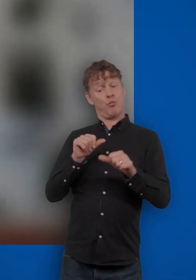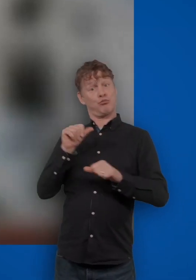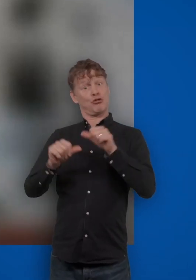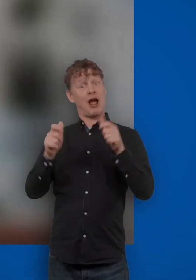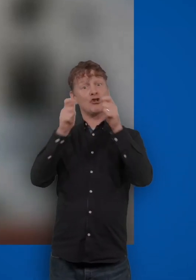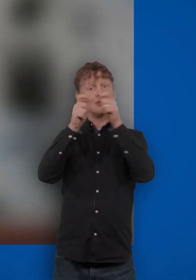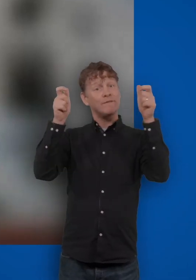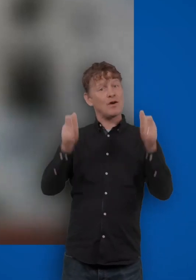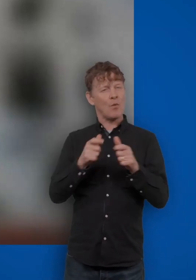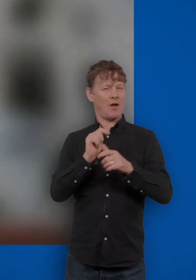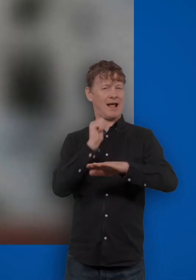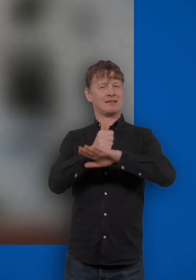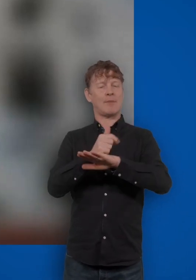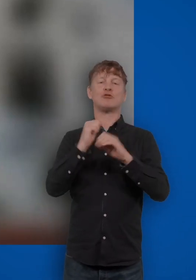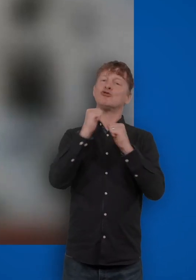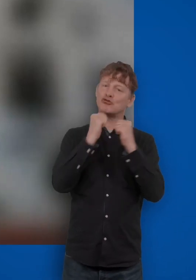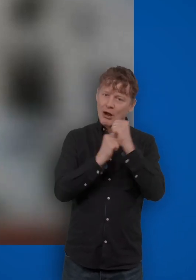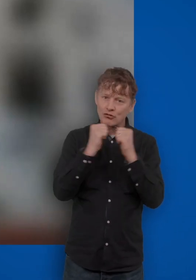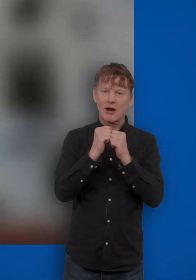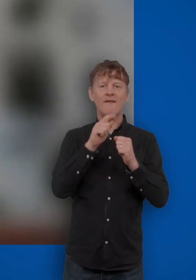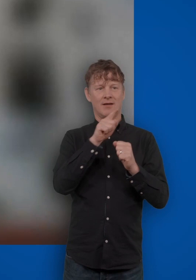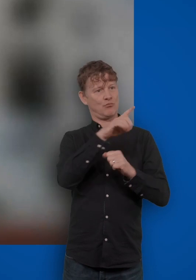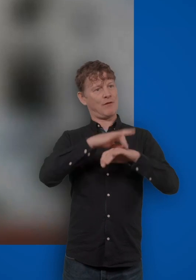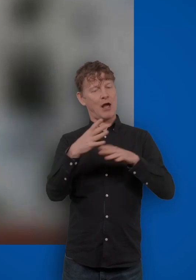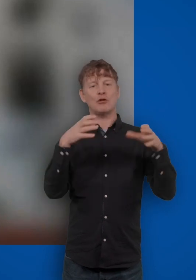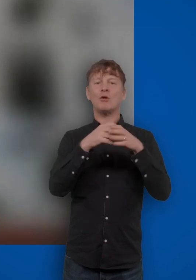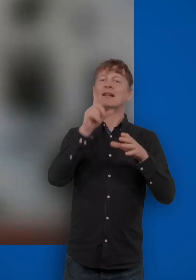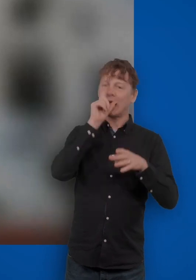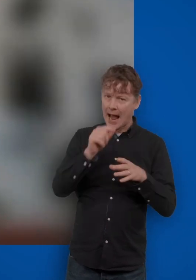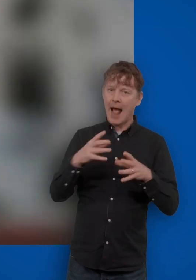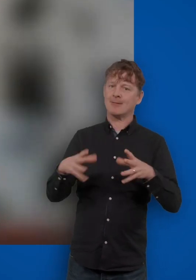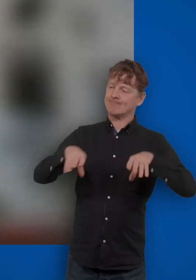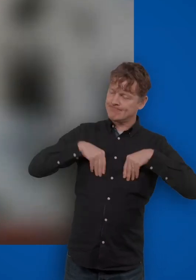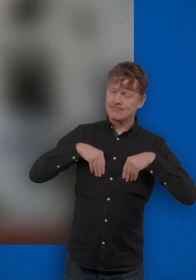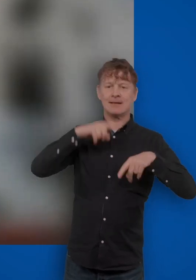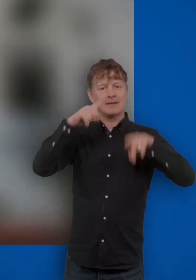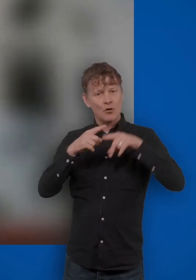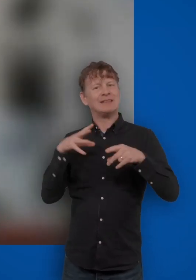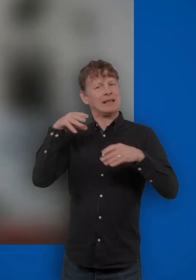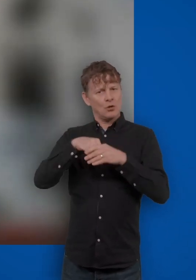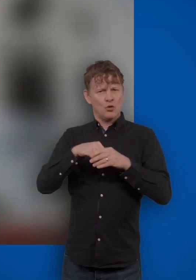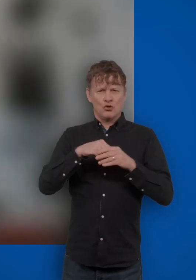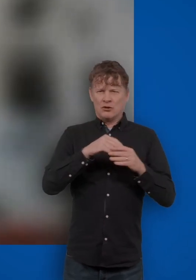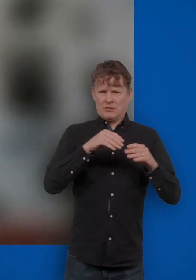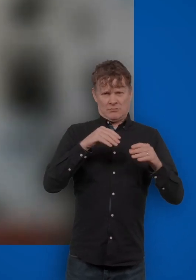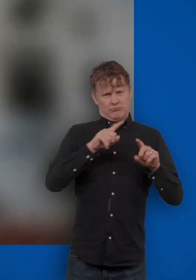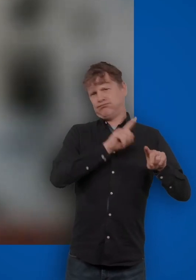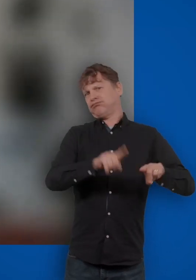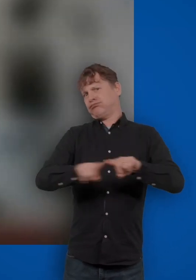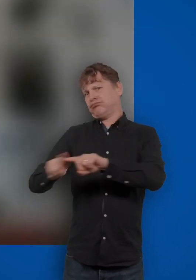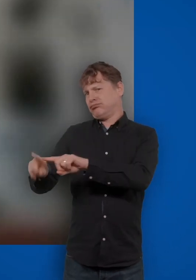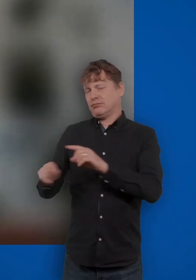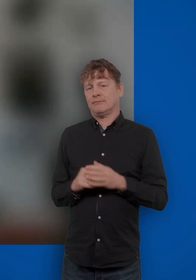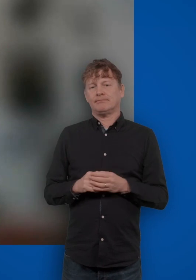framework establishes a structure for professional bodies to be able to address diversity and inclusion right across the range of our